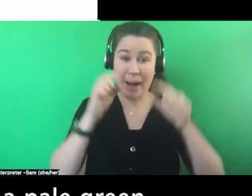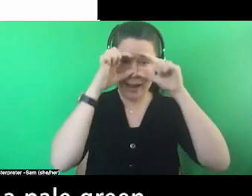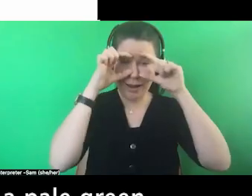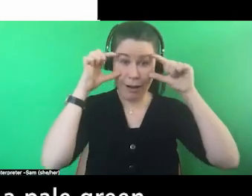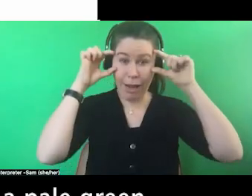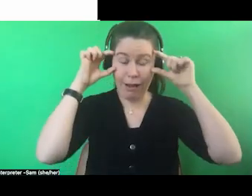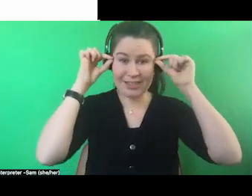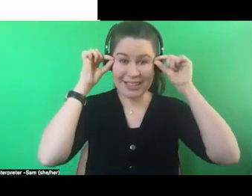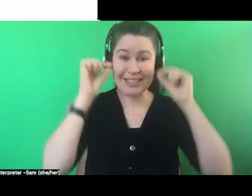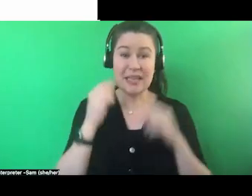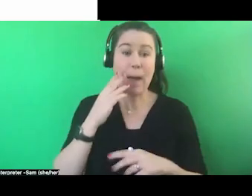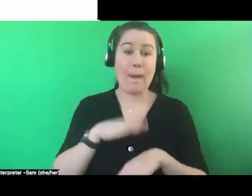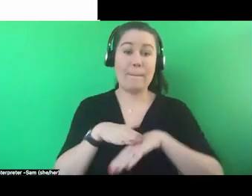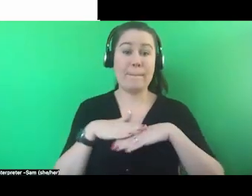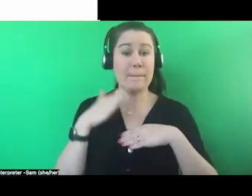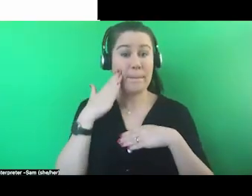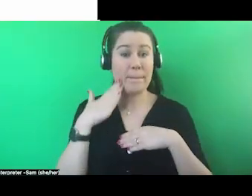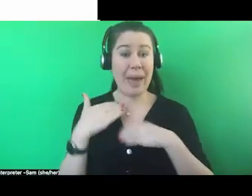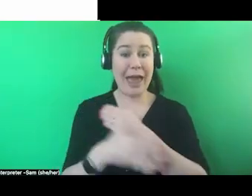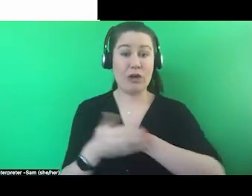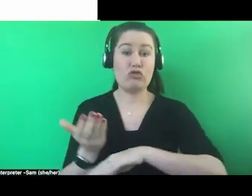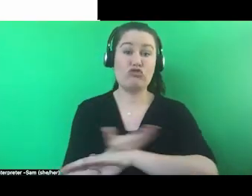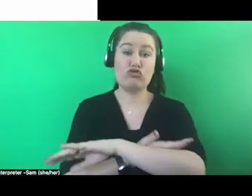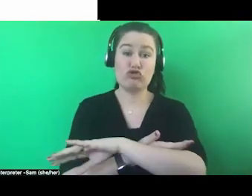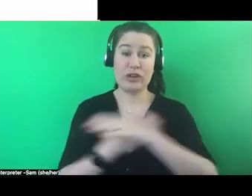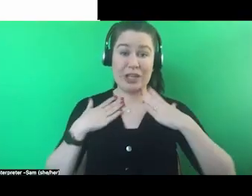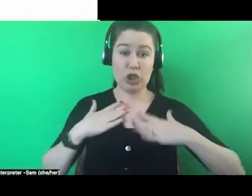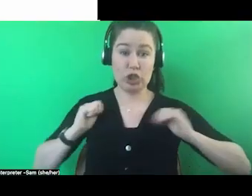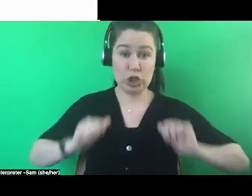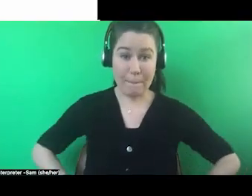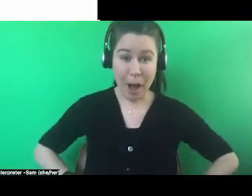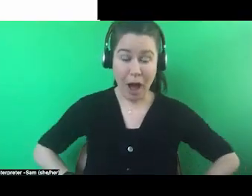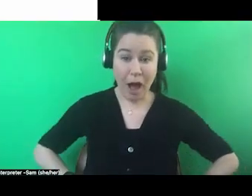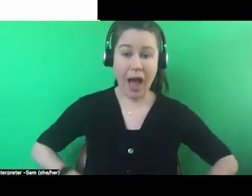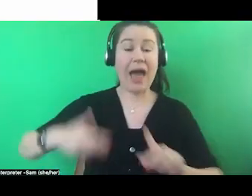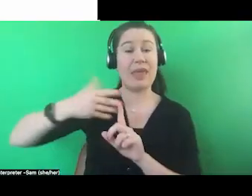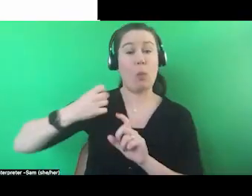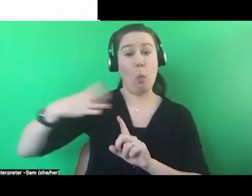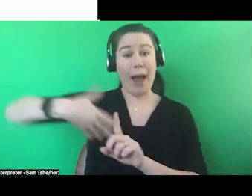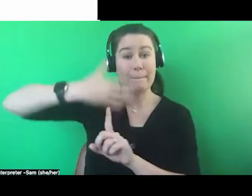pale green jumper. My background is a white slide with a Teen Arts logo.